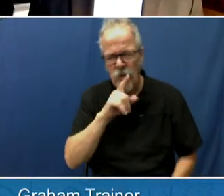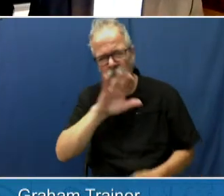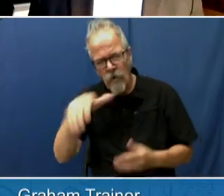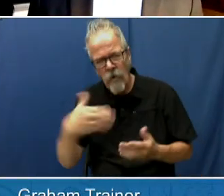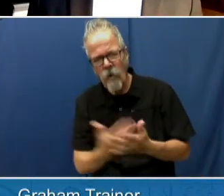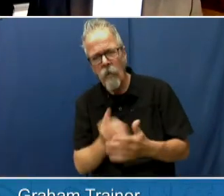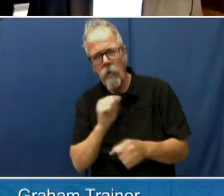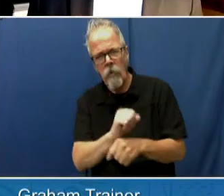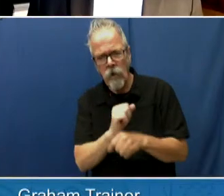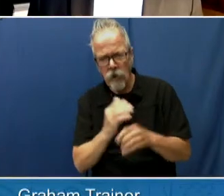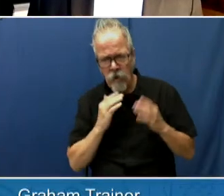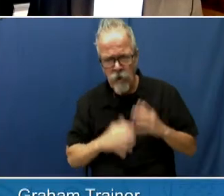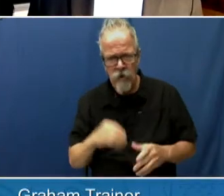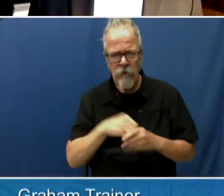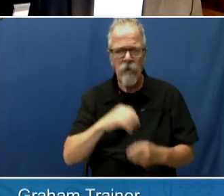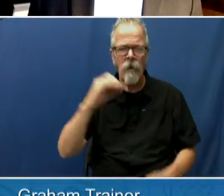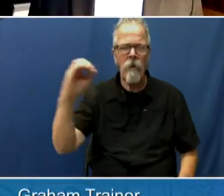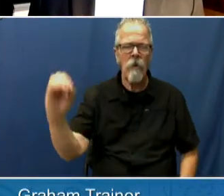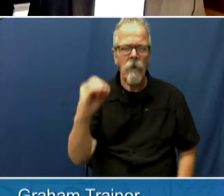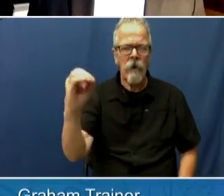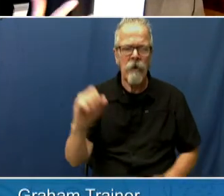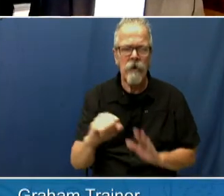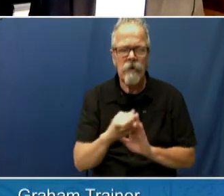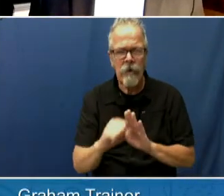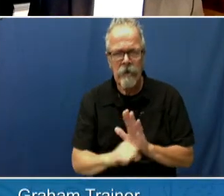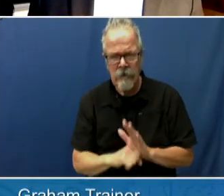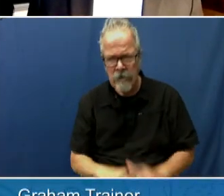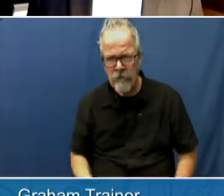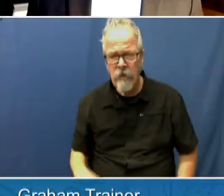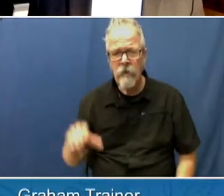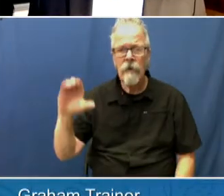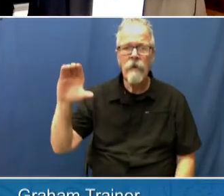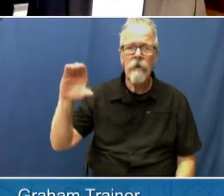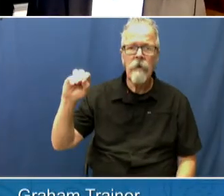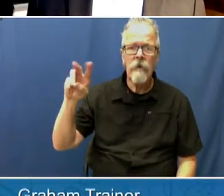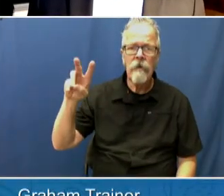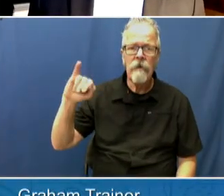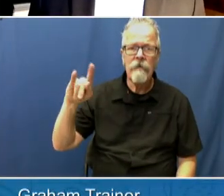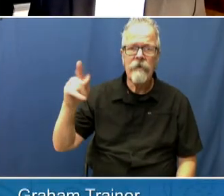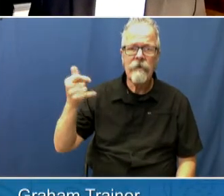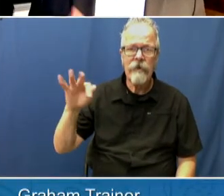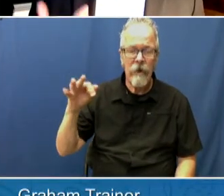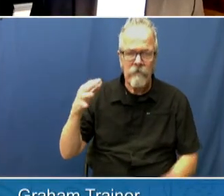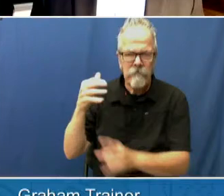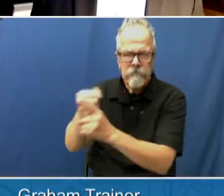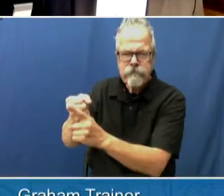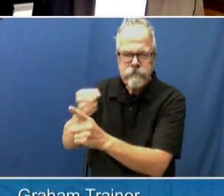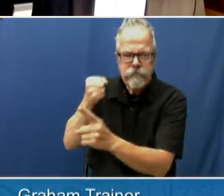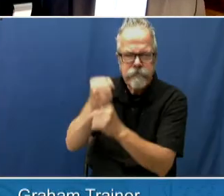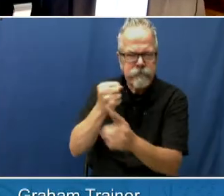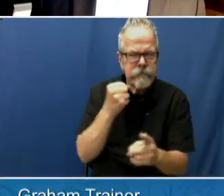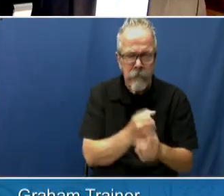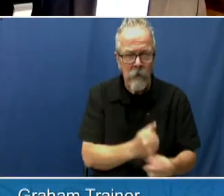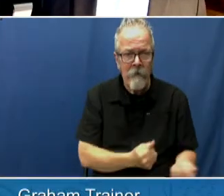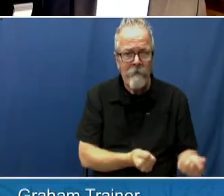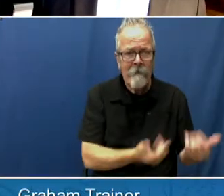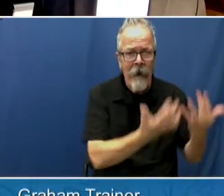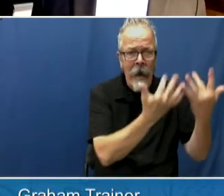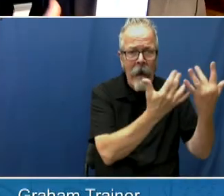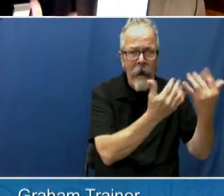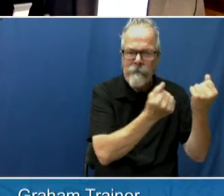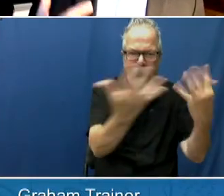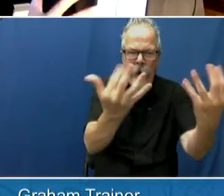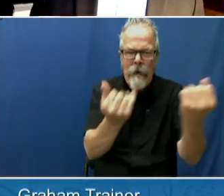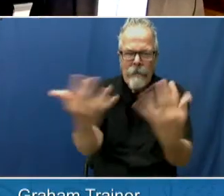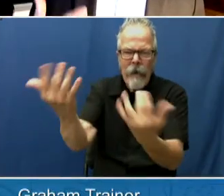disproportionately felt impacts of COVID-19 to back-to-back historic wildfire seasons, to unprecedented heat waves, to the rise